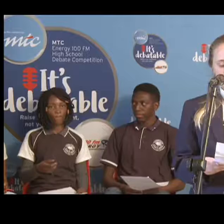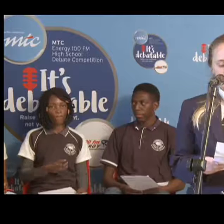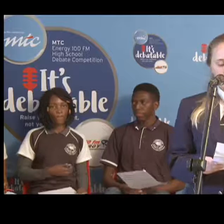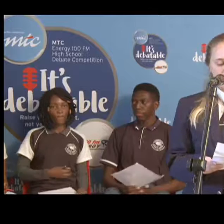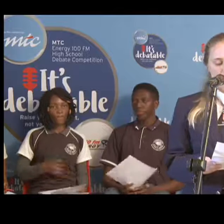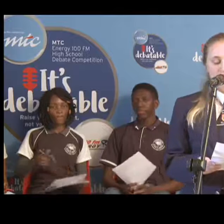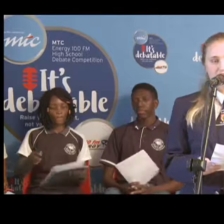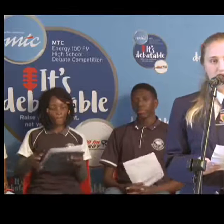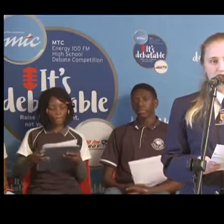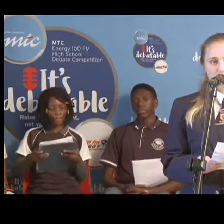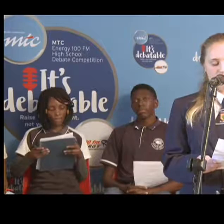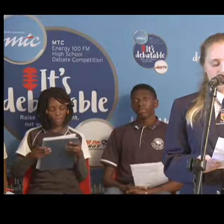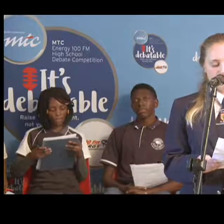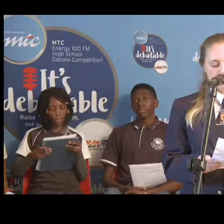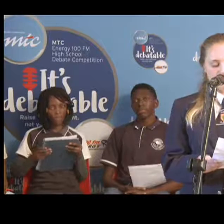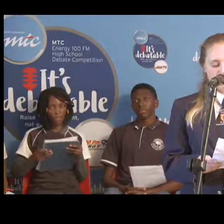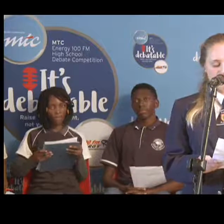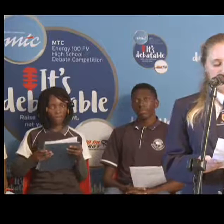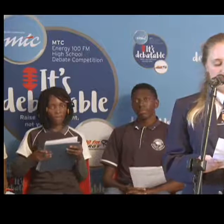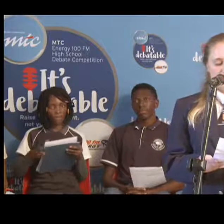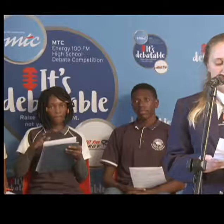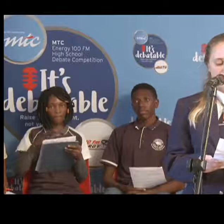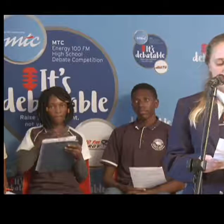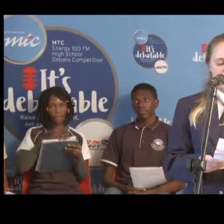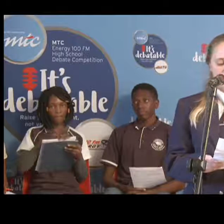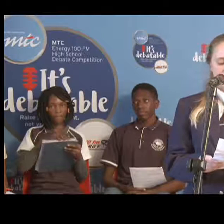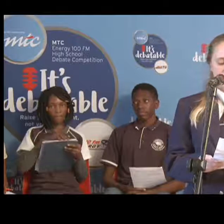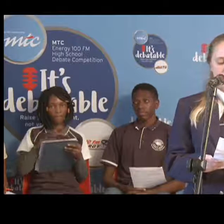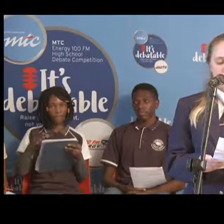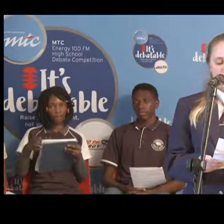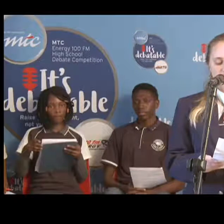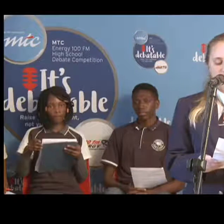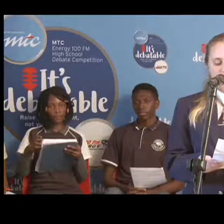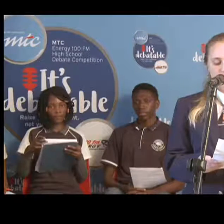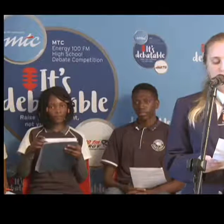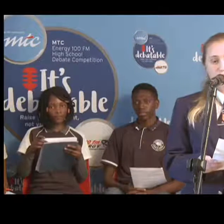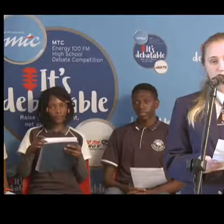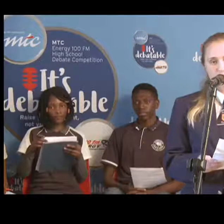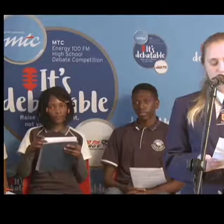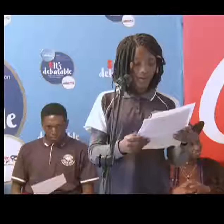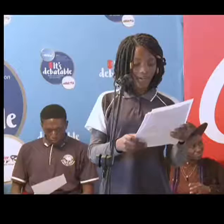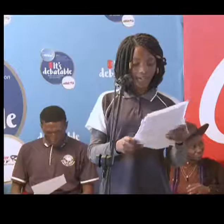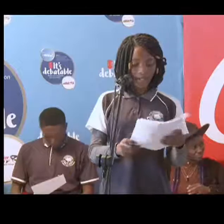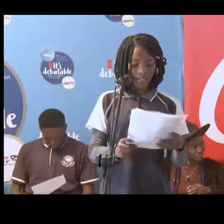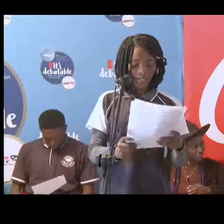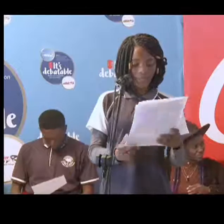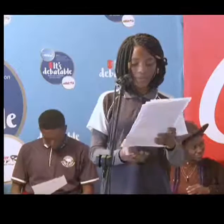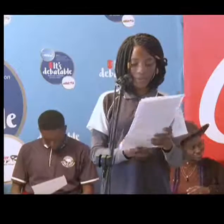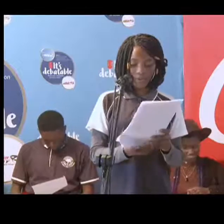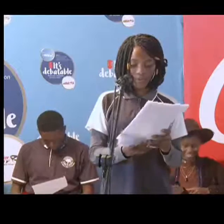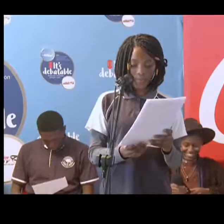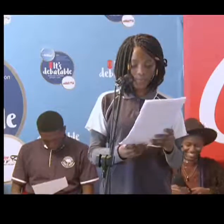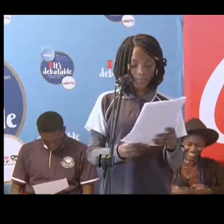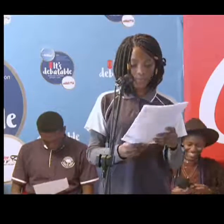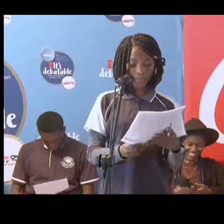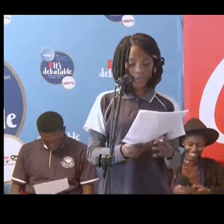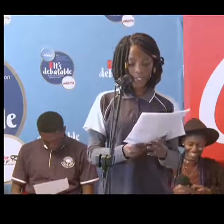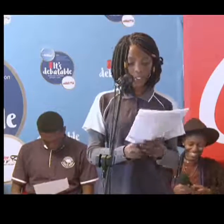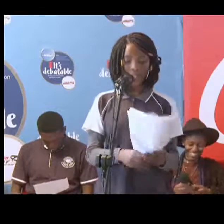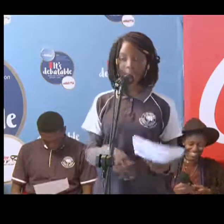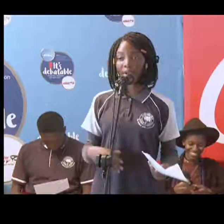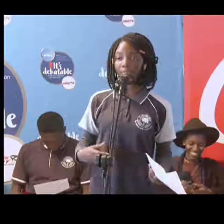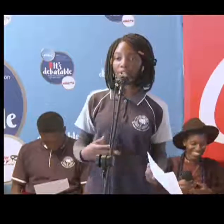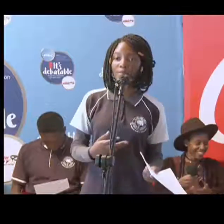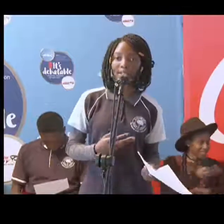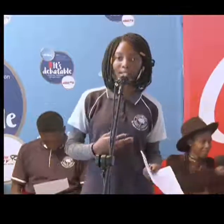into account, as theology means the study of God and of God's relation to the world. Okay, I would like to move on to my first point.